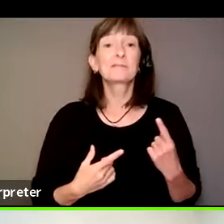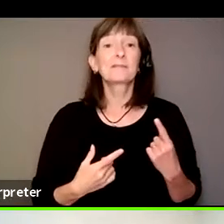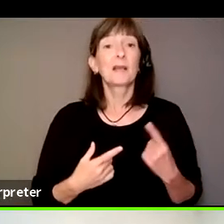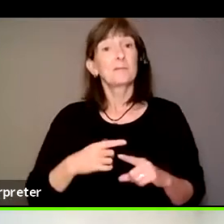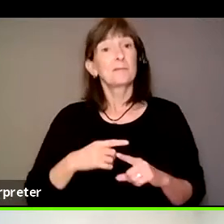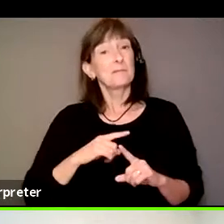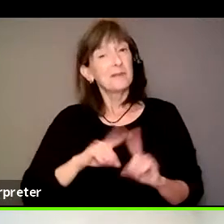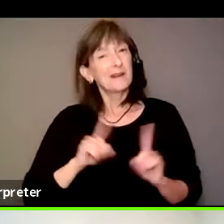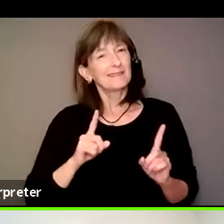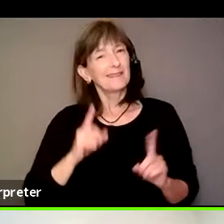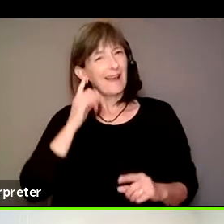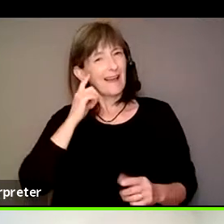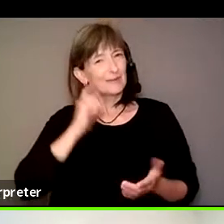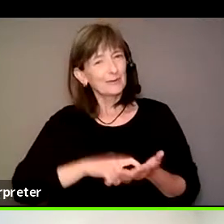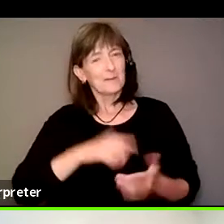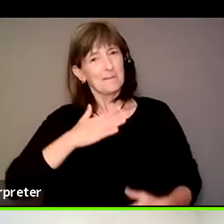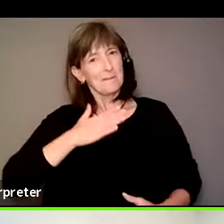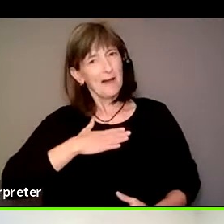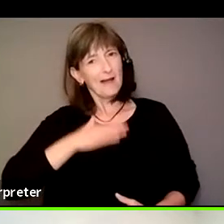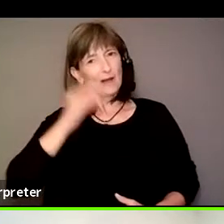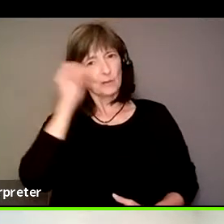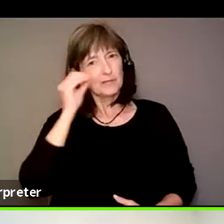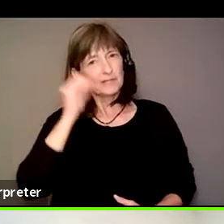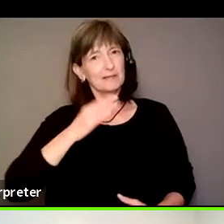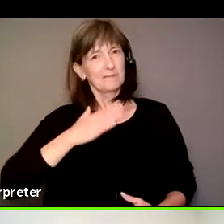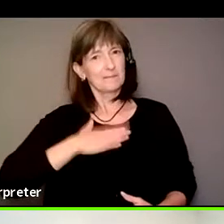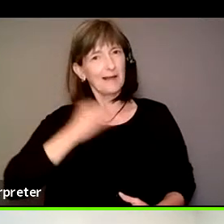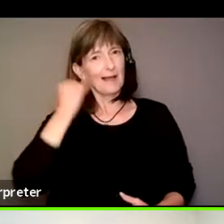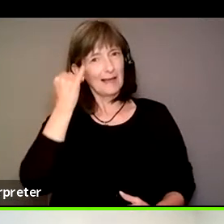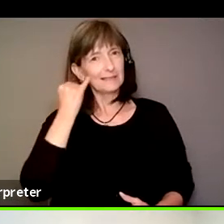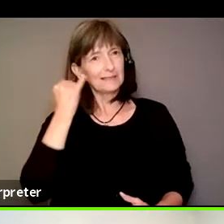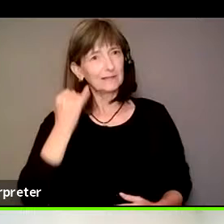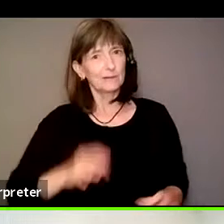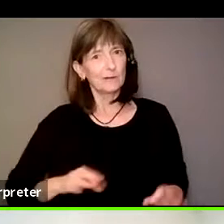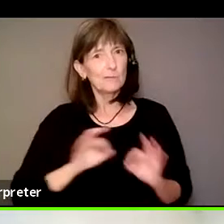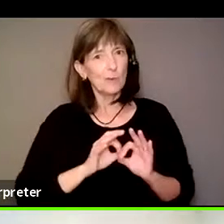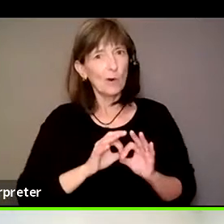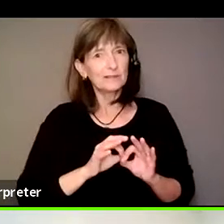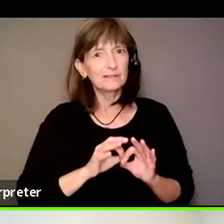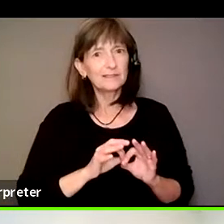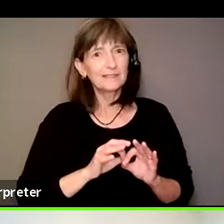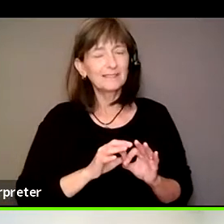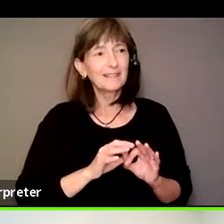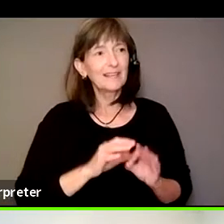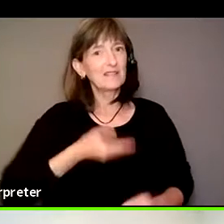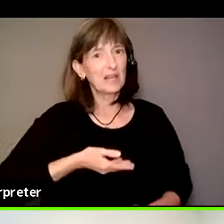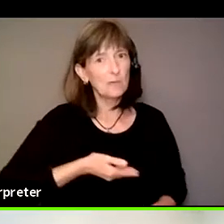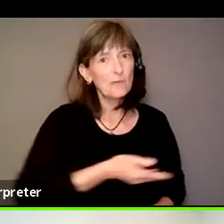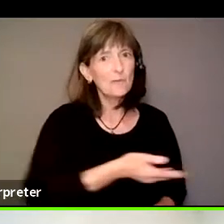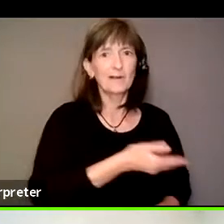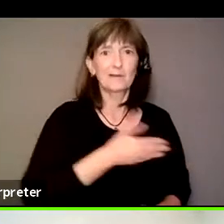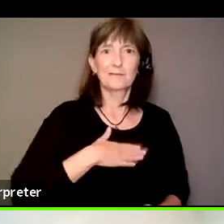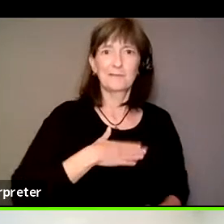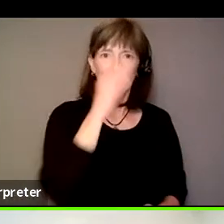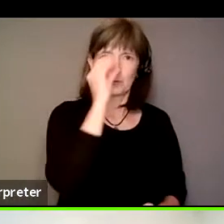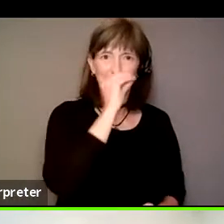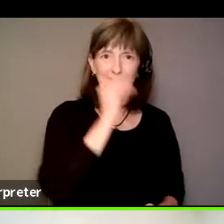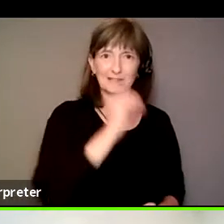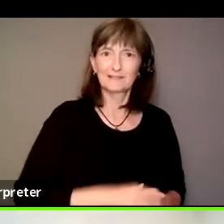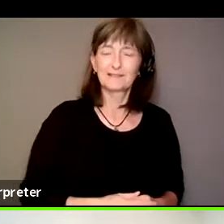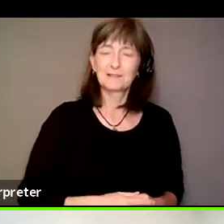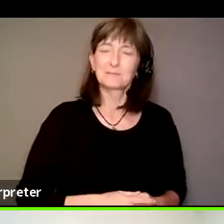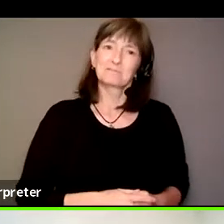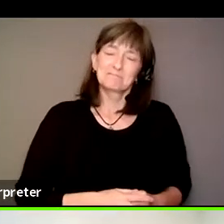viewpoint and my ideas mattered and somebody validated that by allowing me to be part of those conversations.